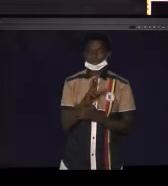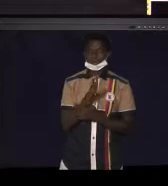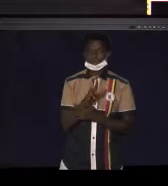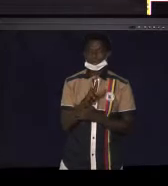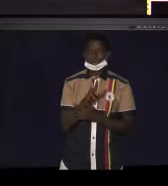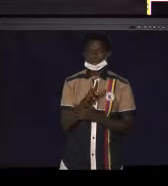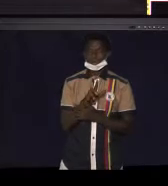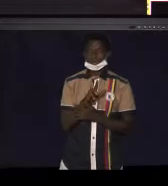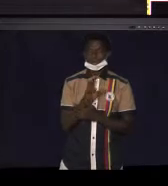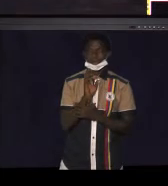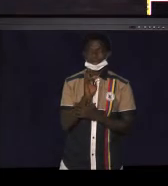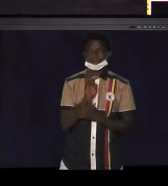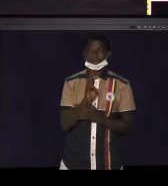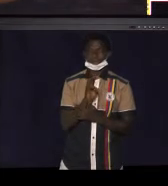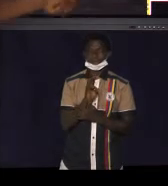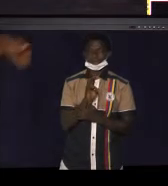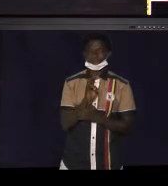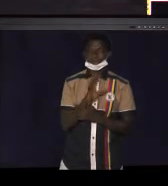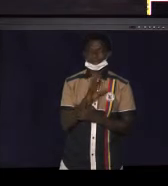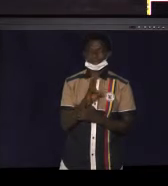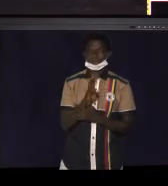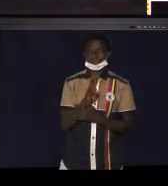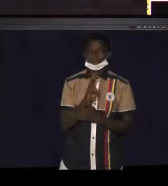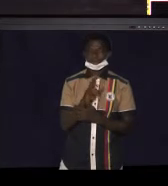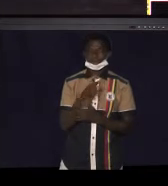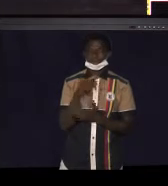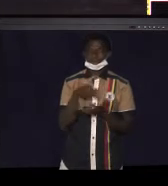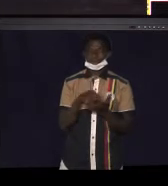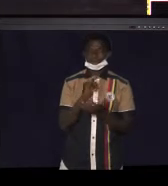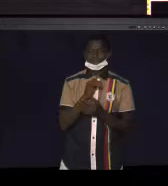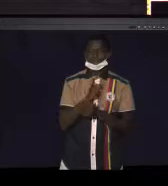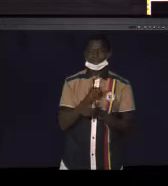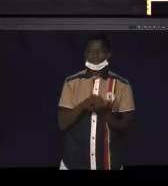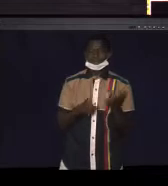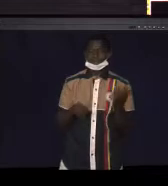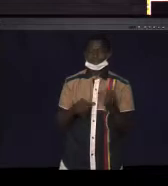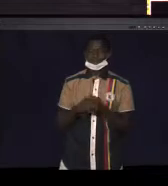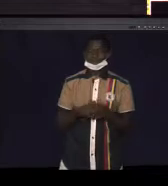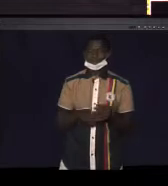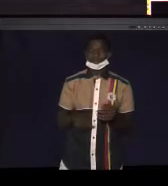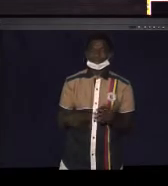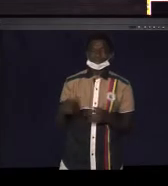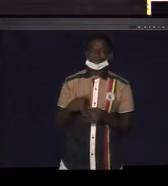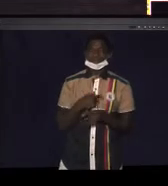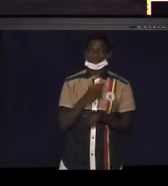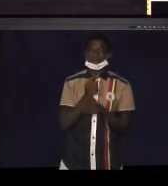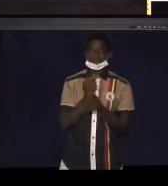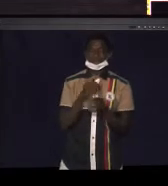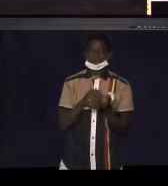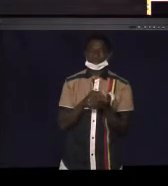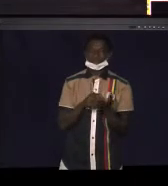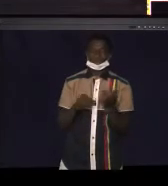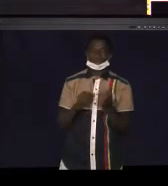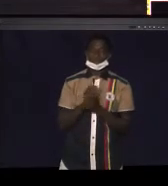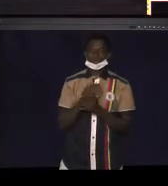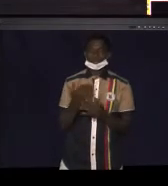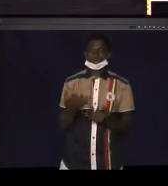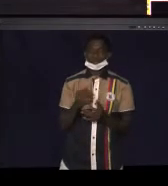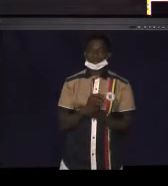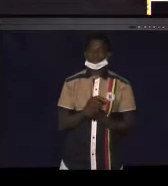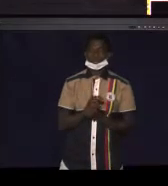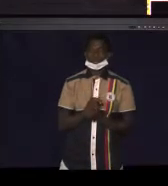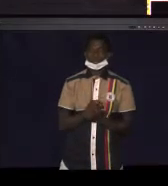173 liters, 752 liters. And of course, this is a subtraction operation. So we just subtract. Now,